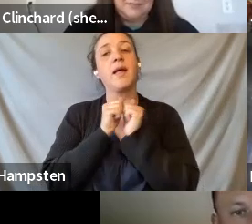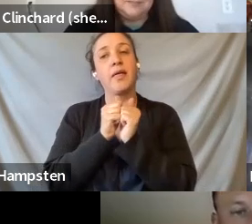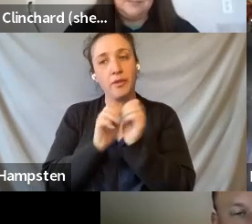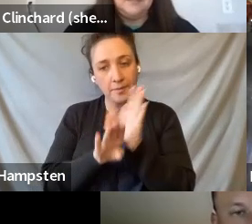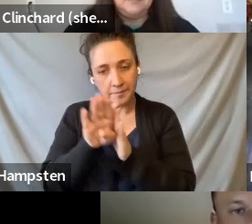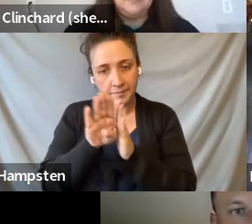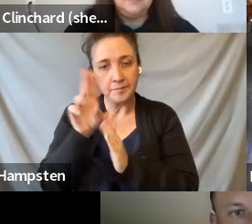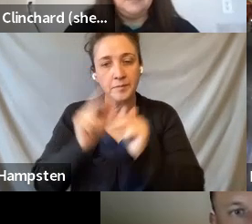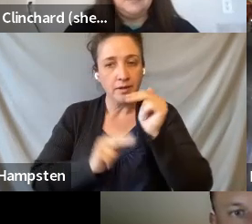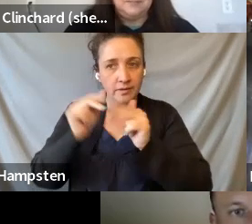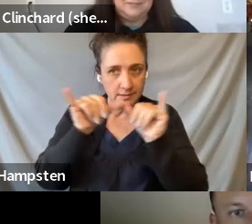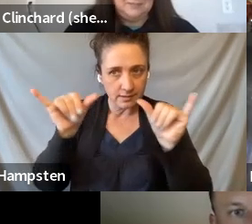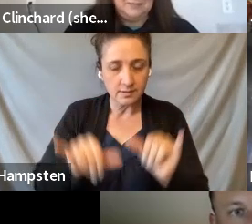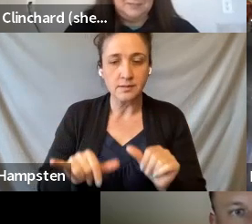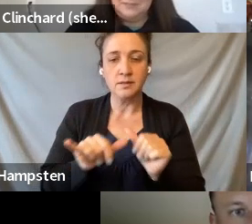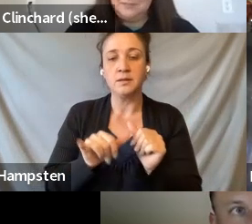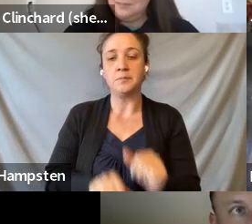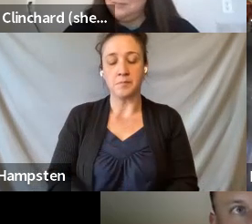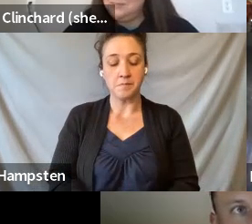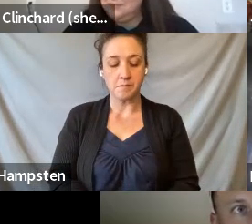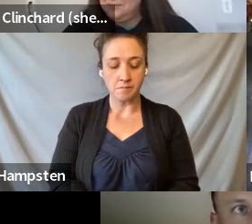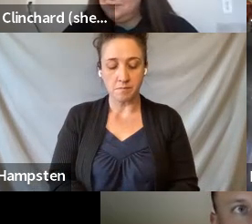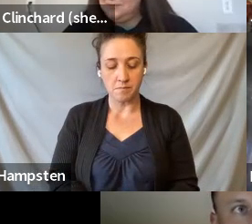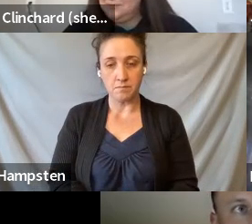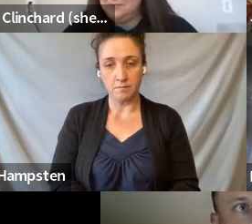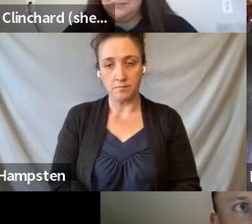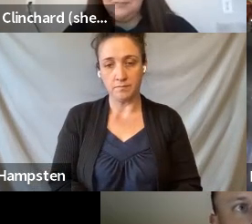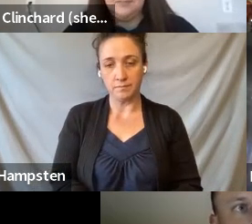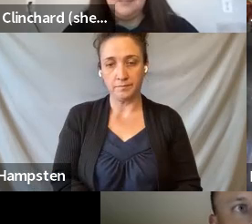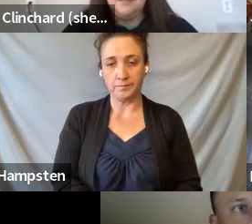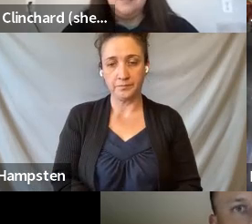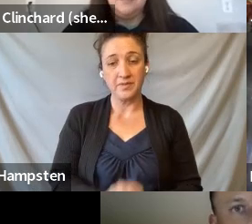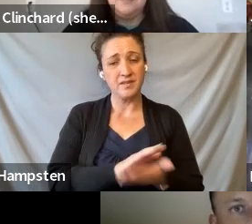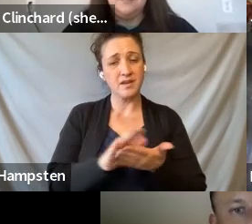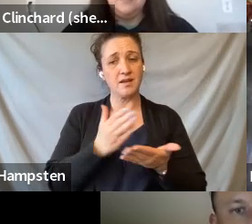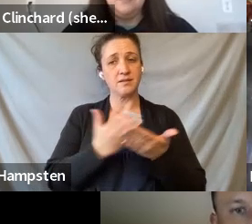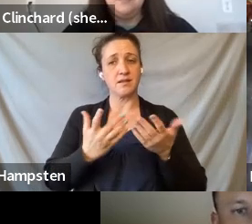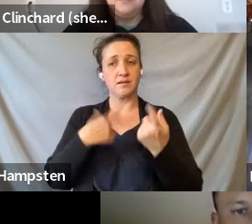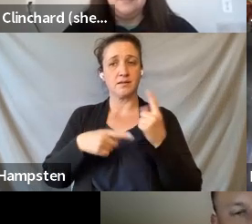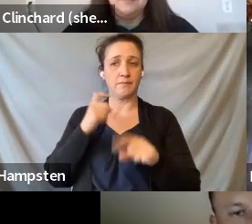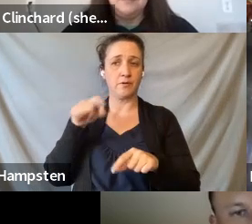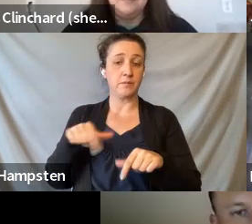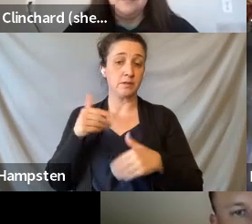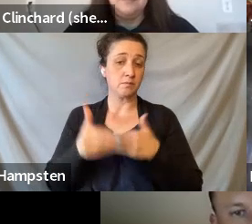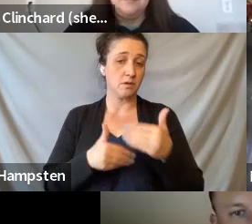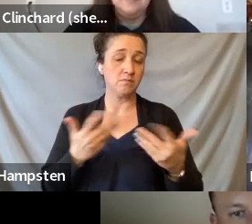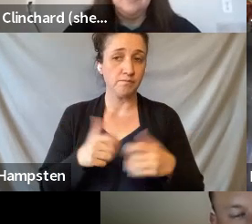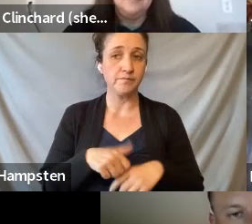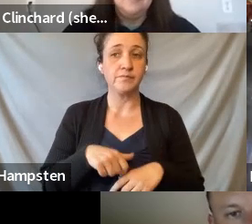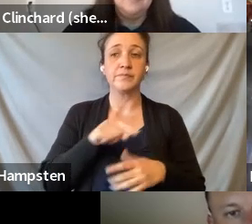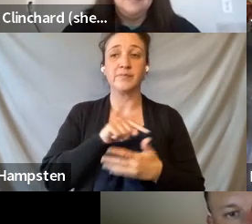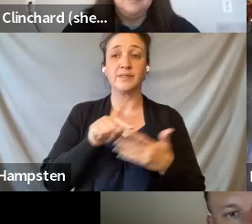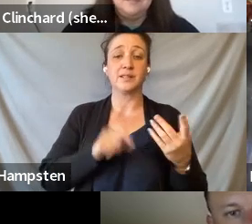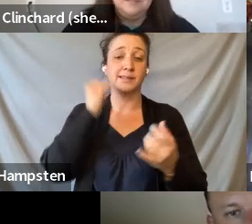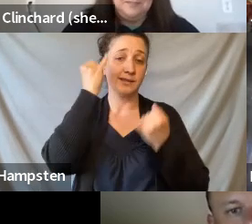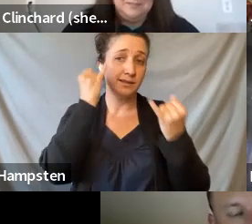time. And I think the nice thing about what's come out of this process is that these ideas have a lot